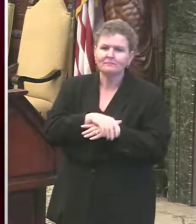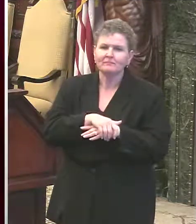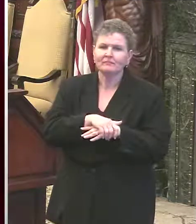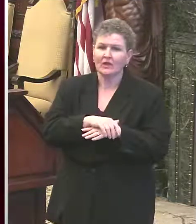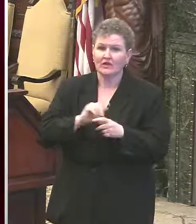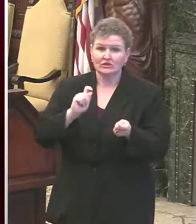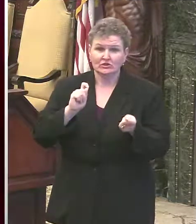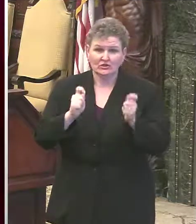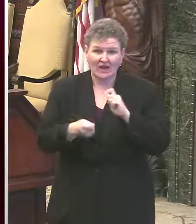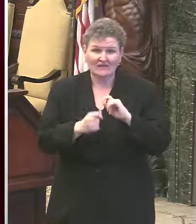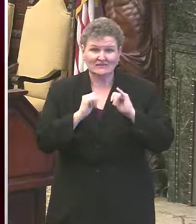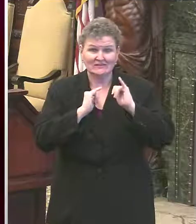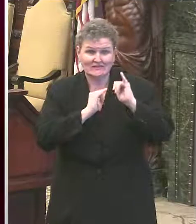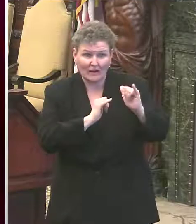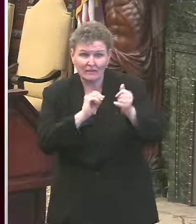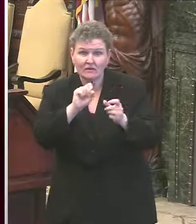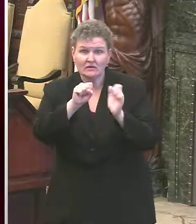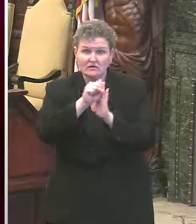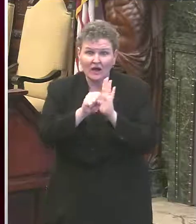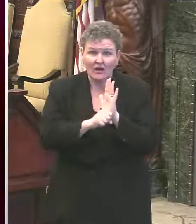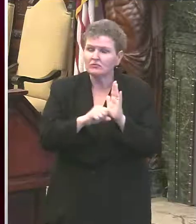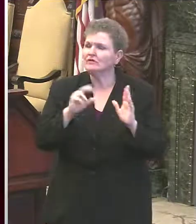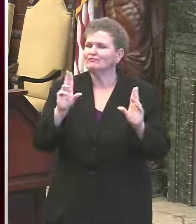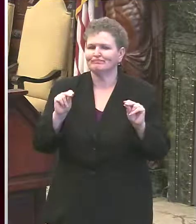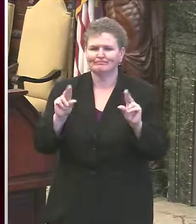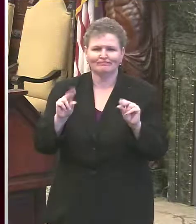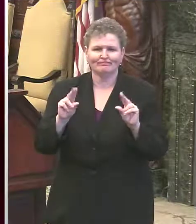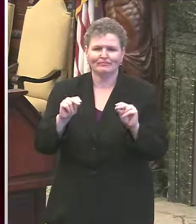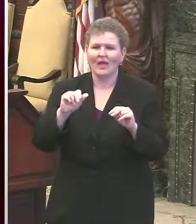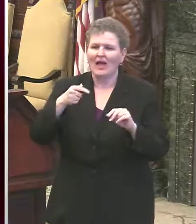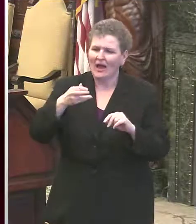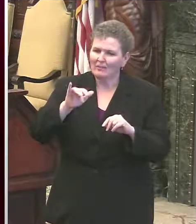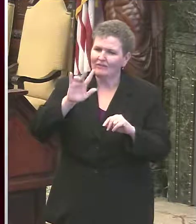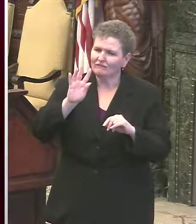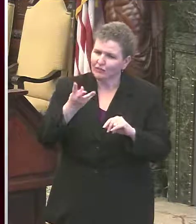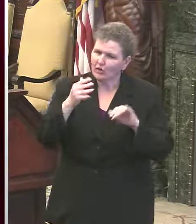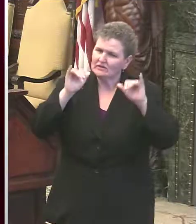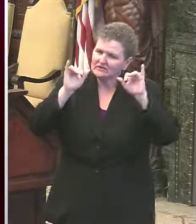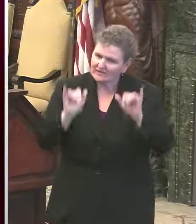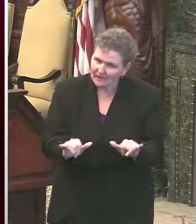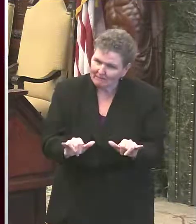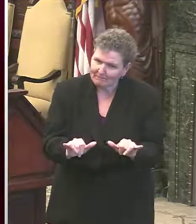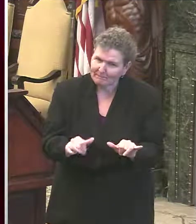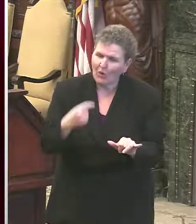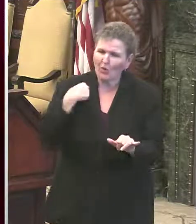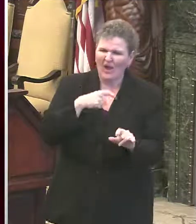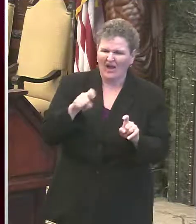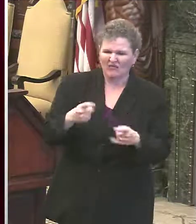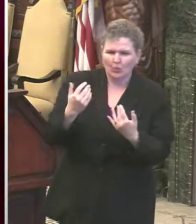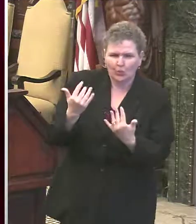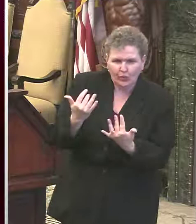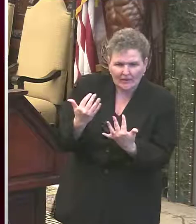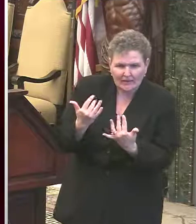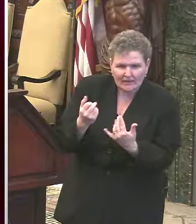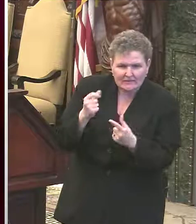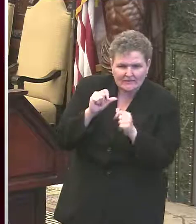that the governor's made in the city of Philadelphia on April 4th. We think it's better to wait for vaccination to protect people. But now